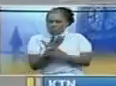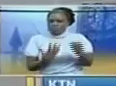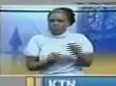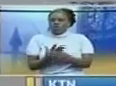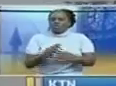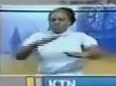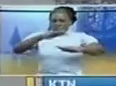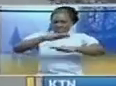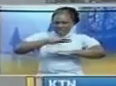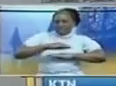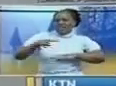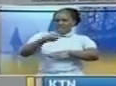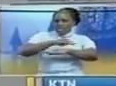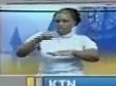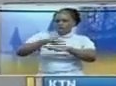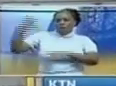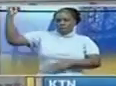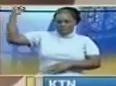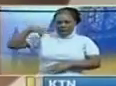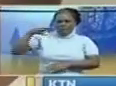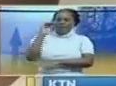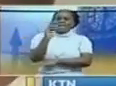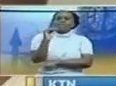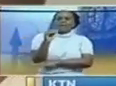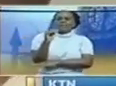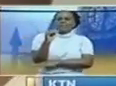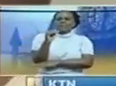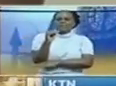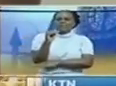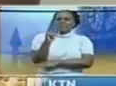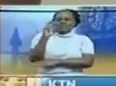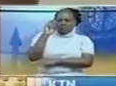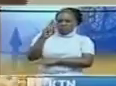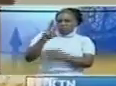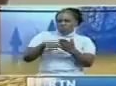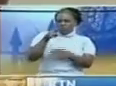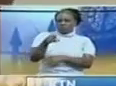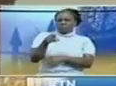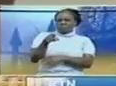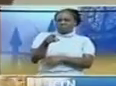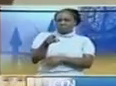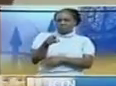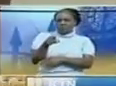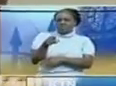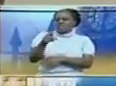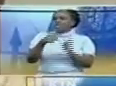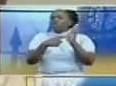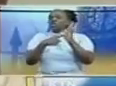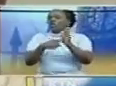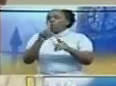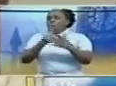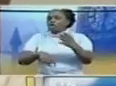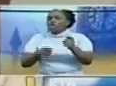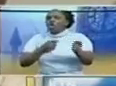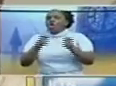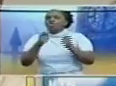to satisfy the national power demand. This display that you can see on the screen, it is showing the controller